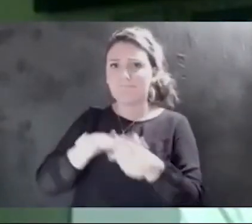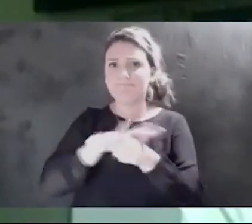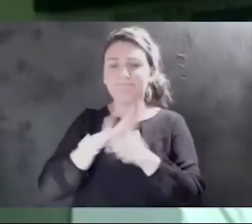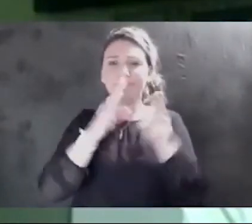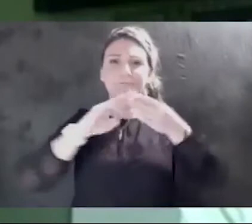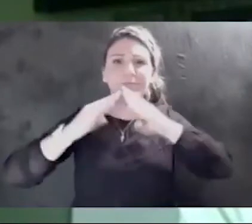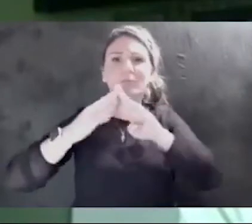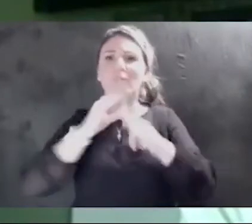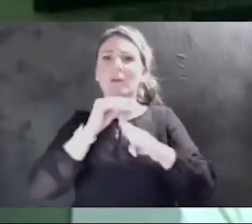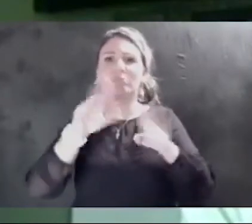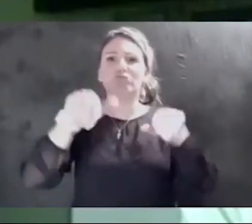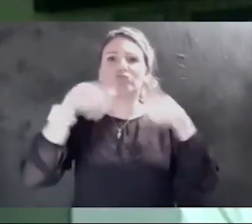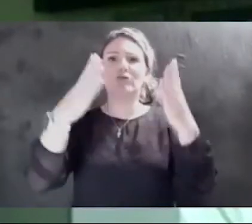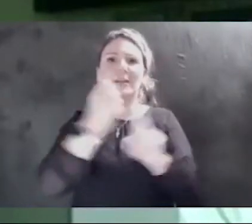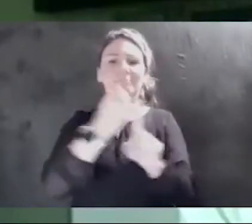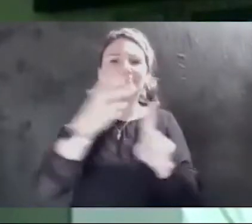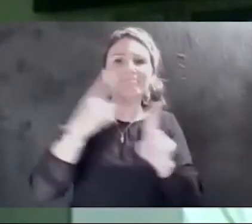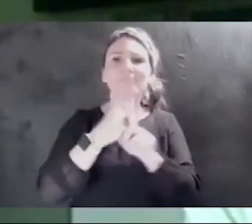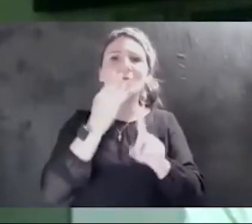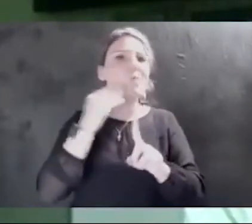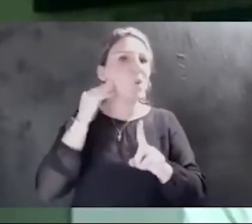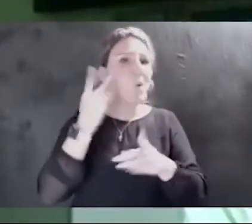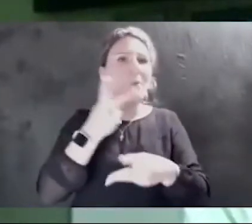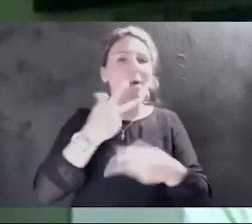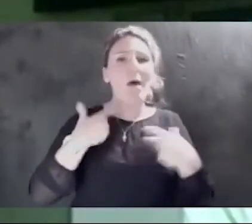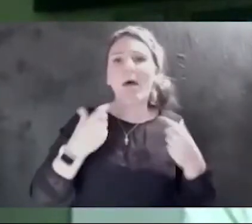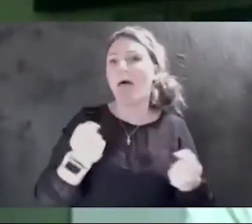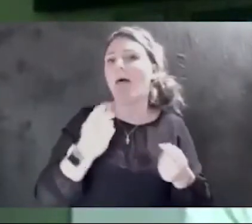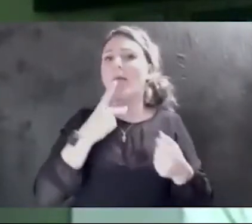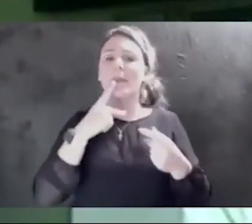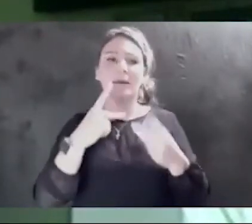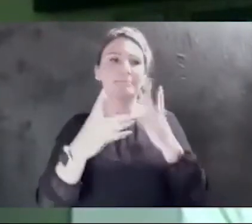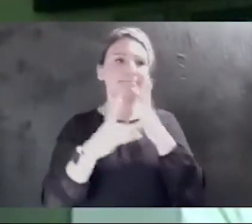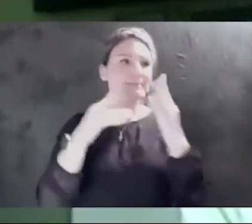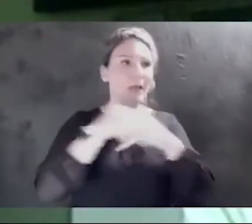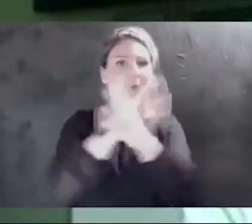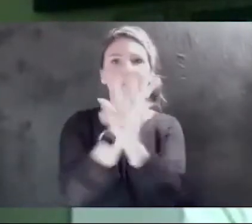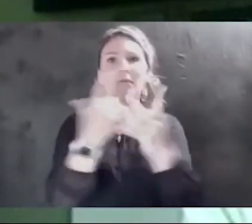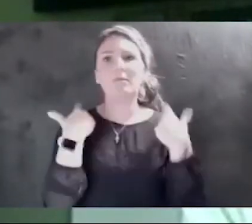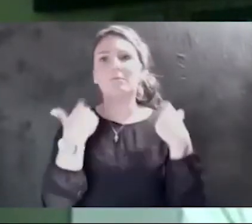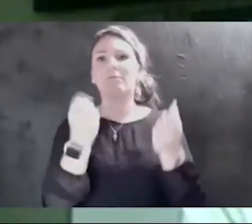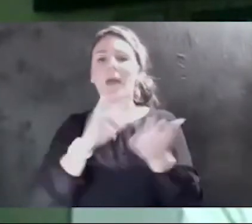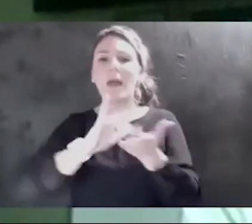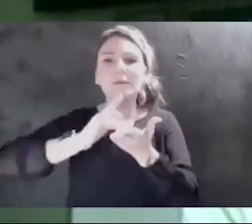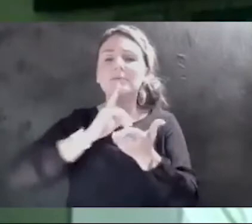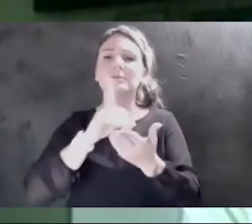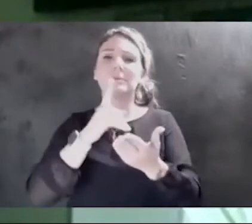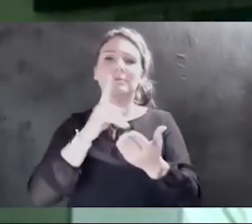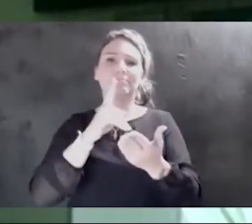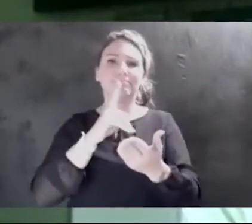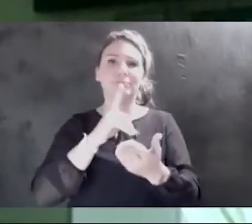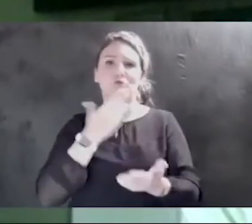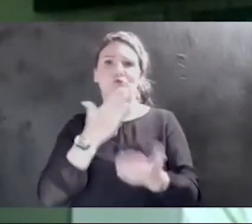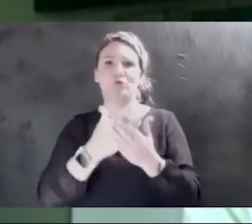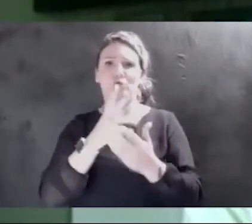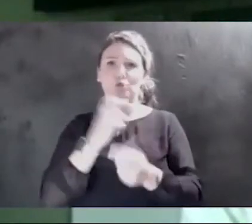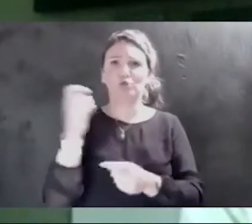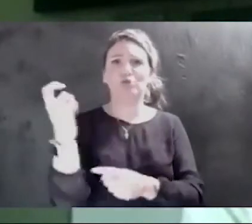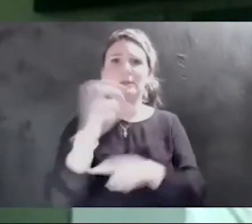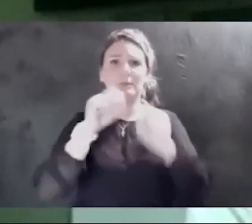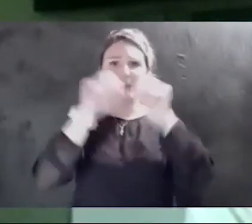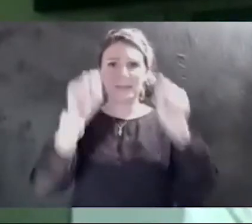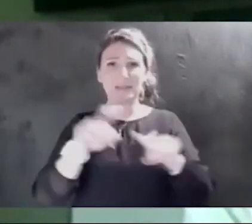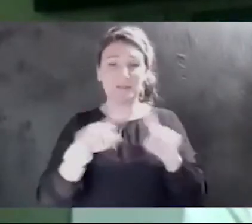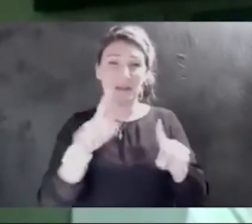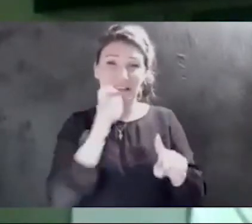provides expanded home health and expanded telemedicine and good solid transportation systems. But perhaps not every